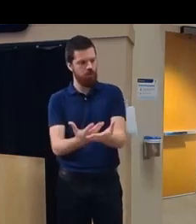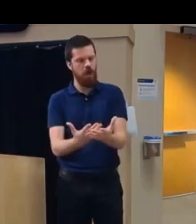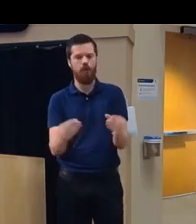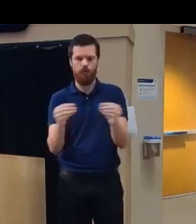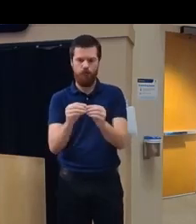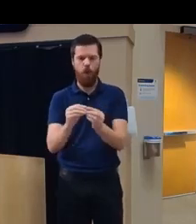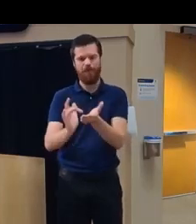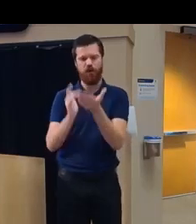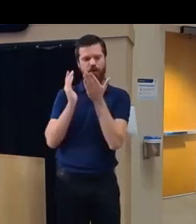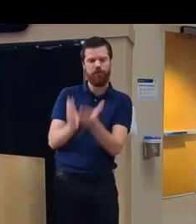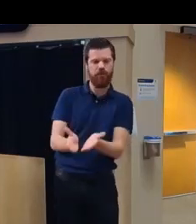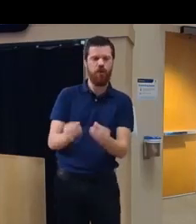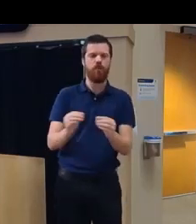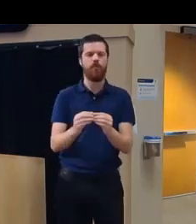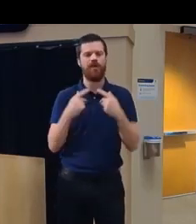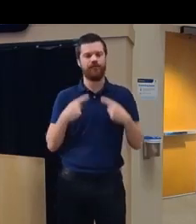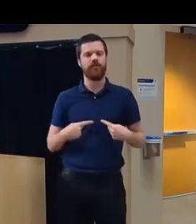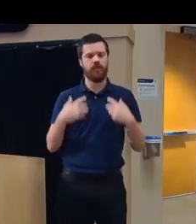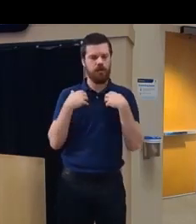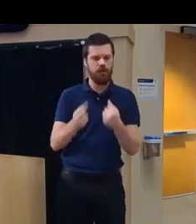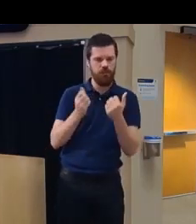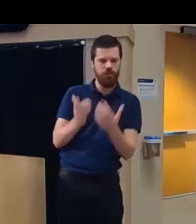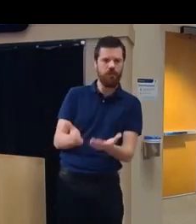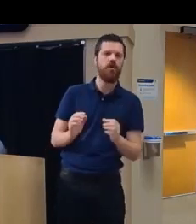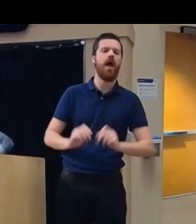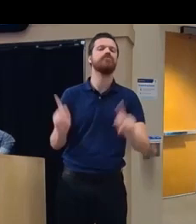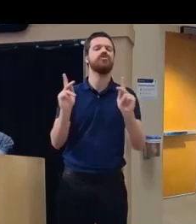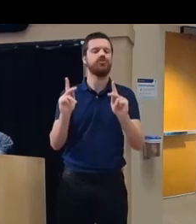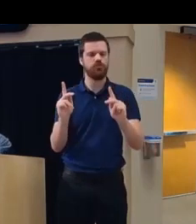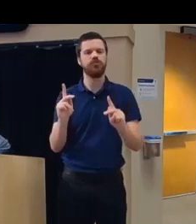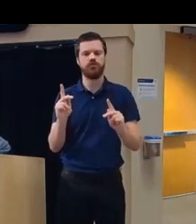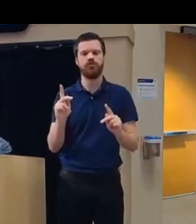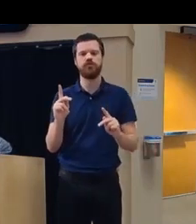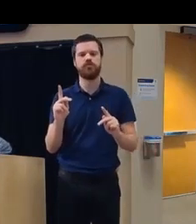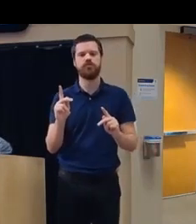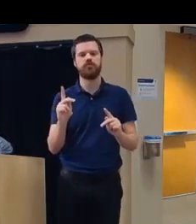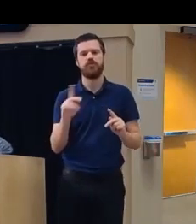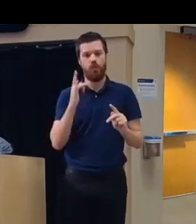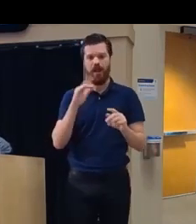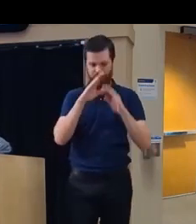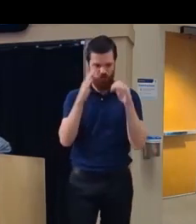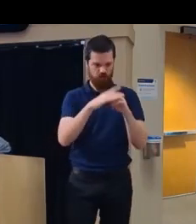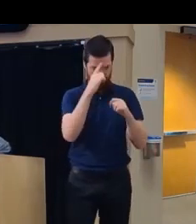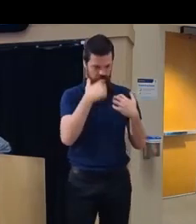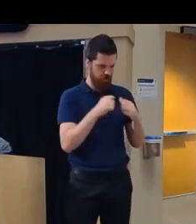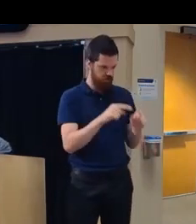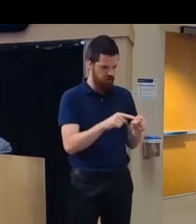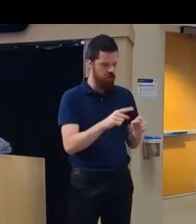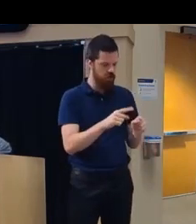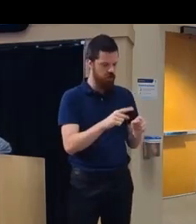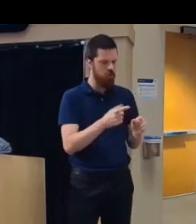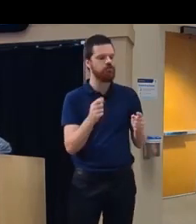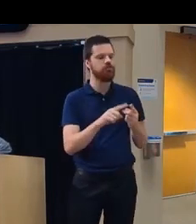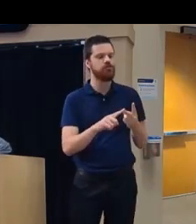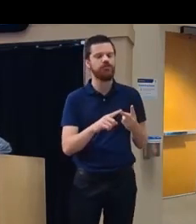more medical there, some more physical health opportunities for them because they're so focused on the silo of mental health. But what other sorts of